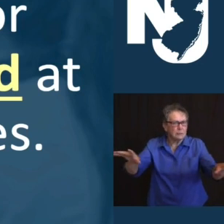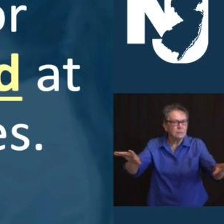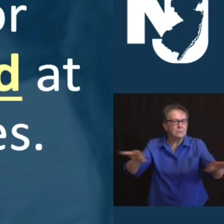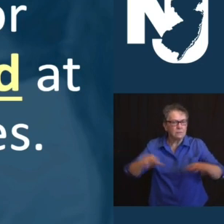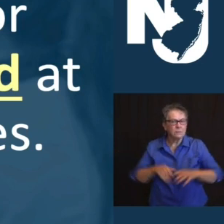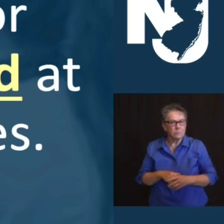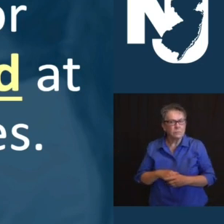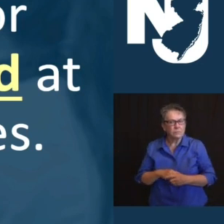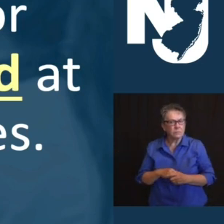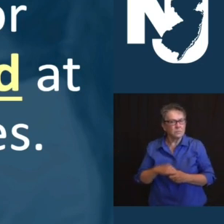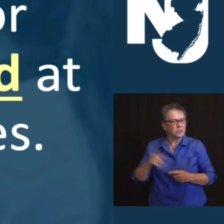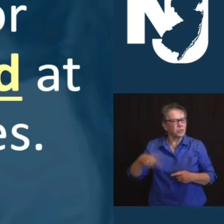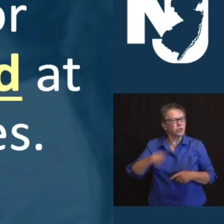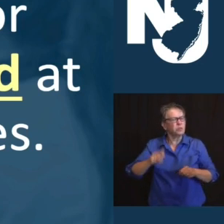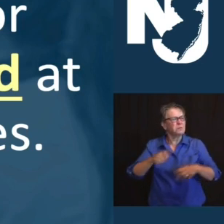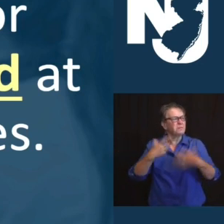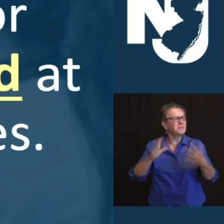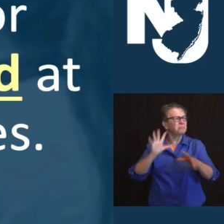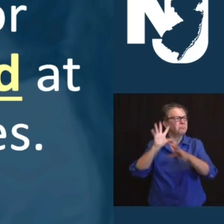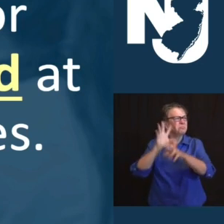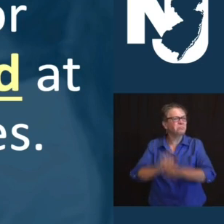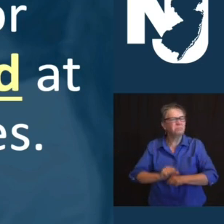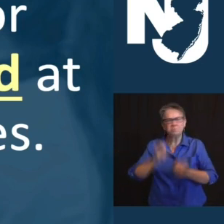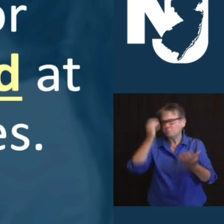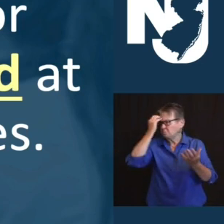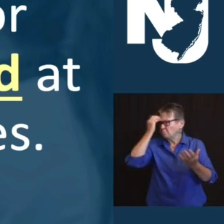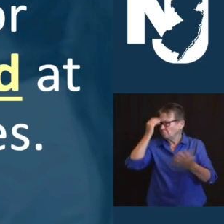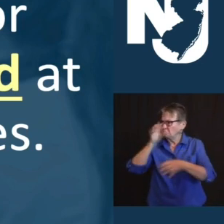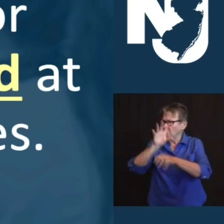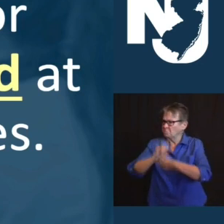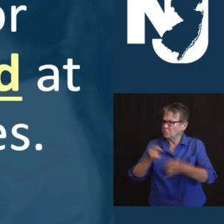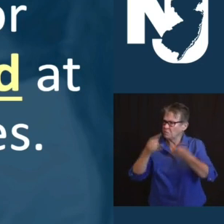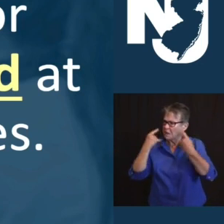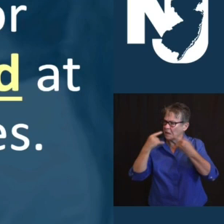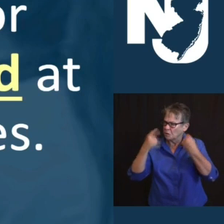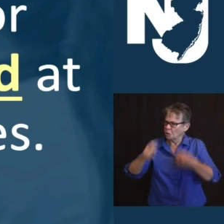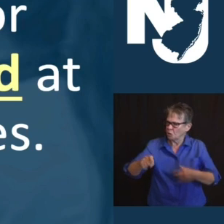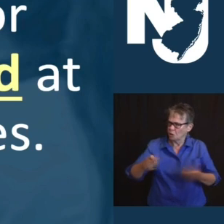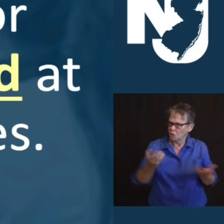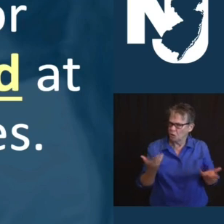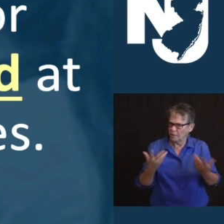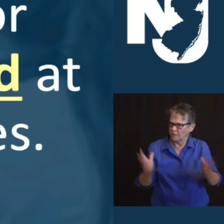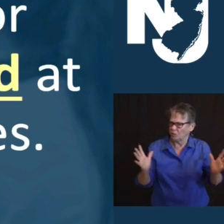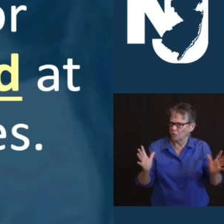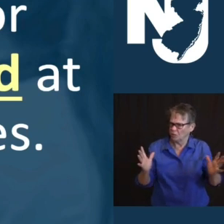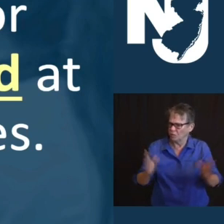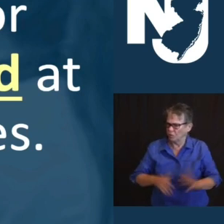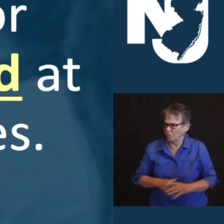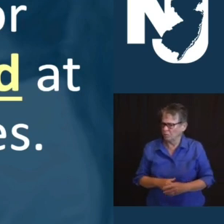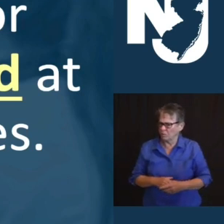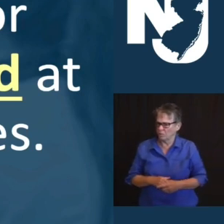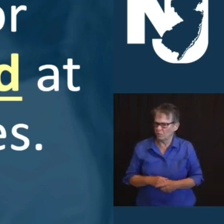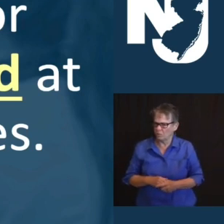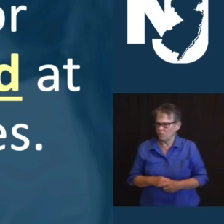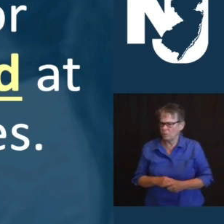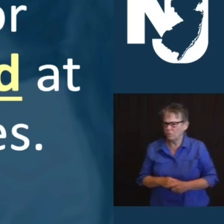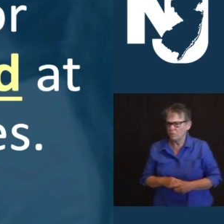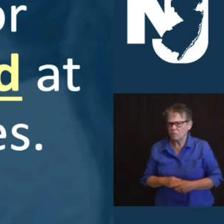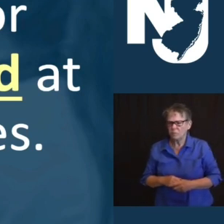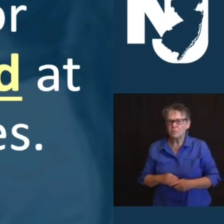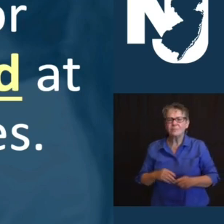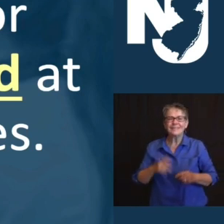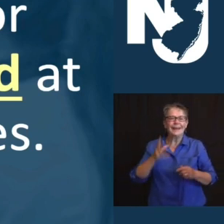are in areas where social distancing is harder to maintain, like on a crowded boardwalk. But at least when